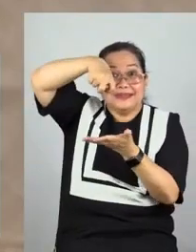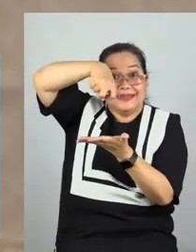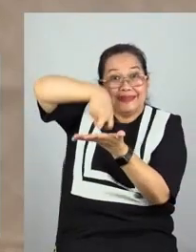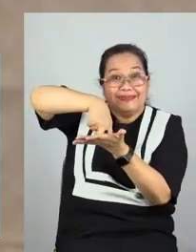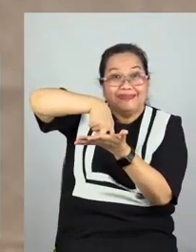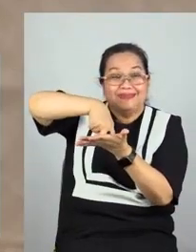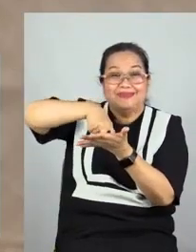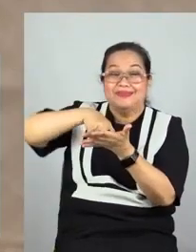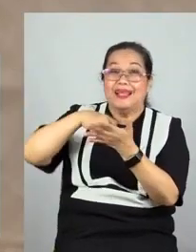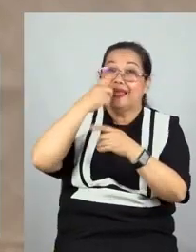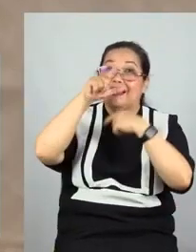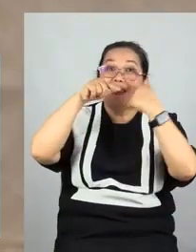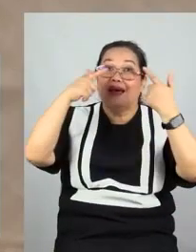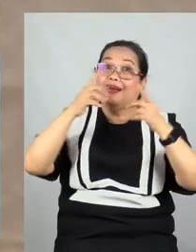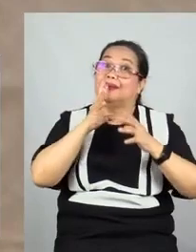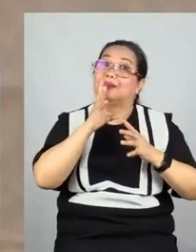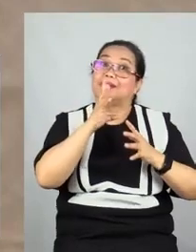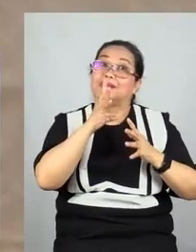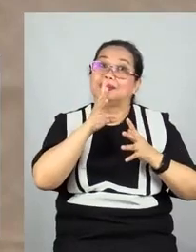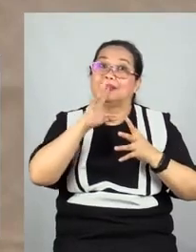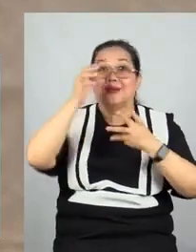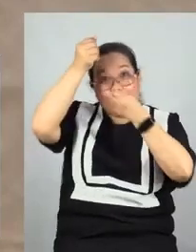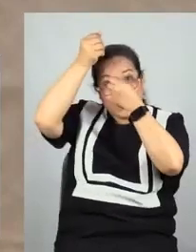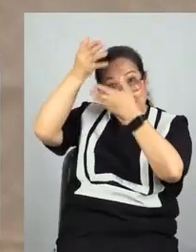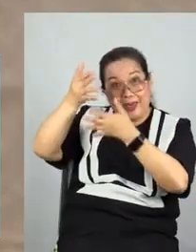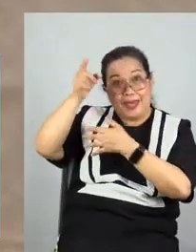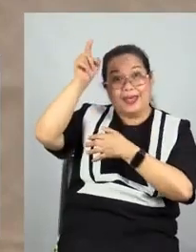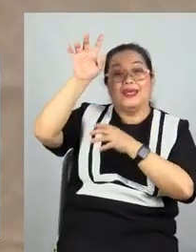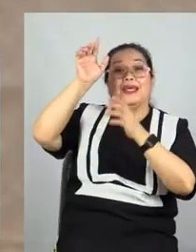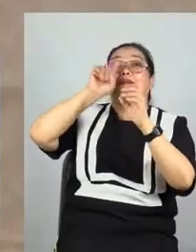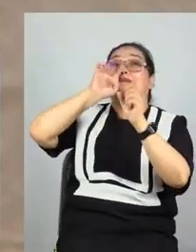shall swear allegiance.